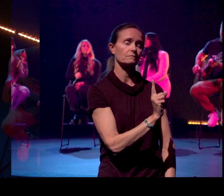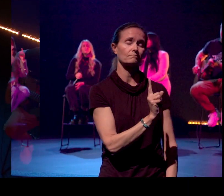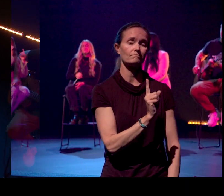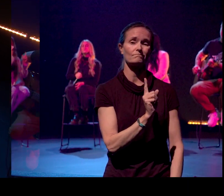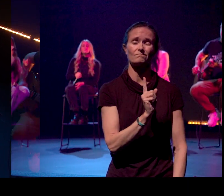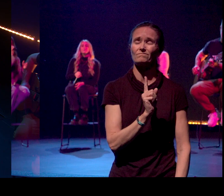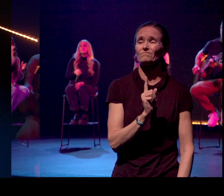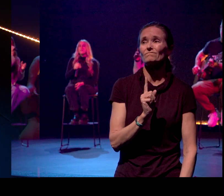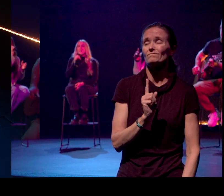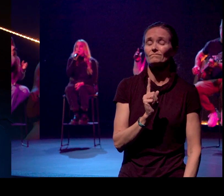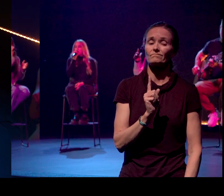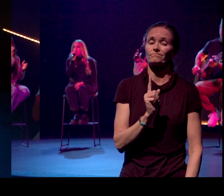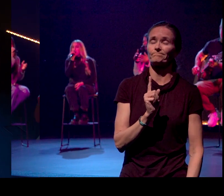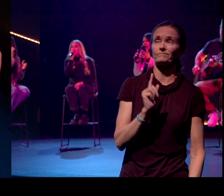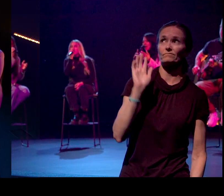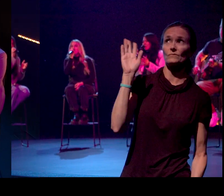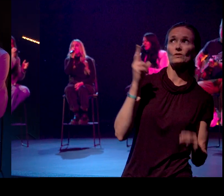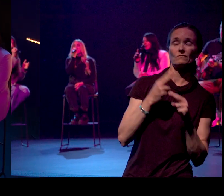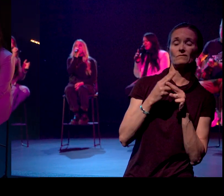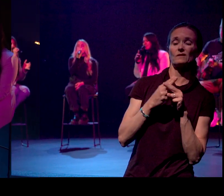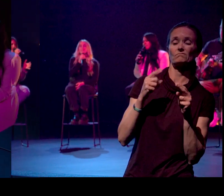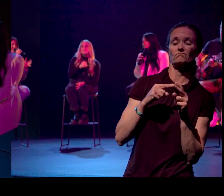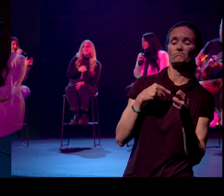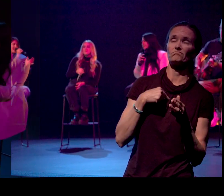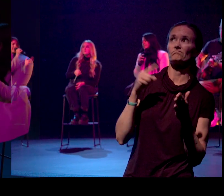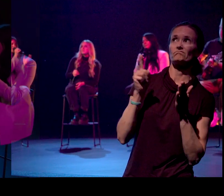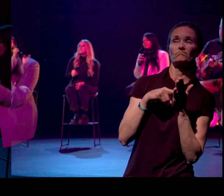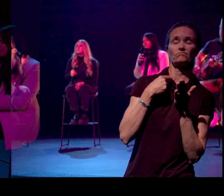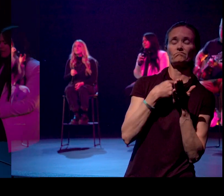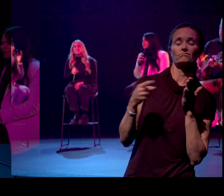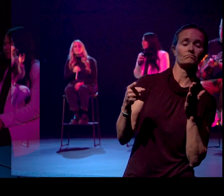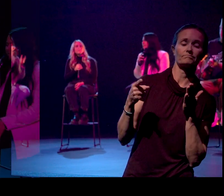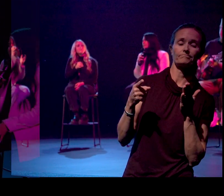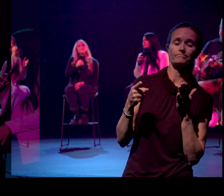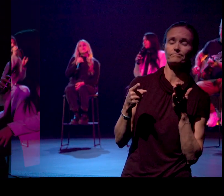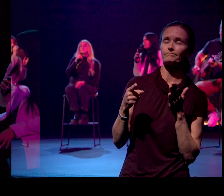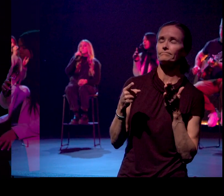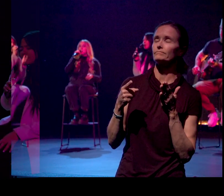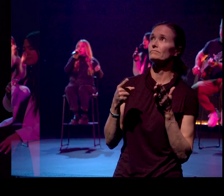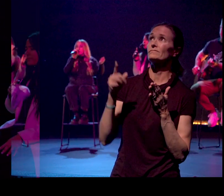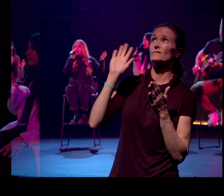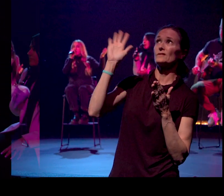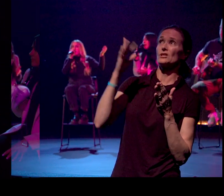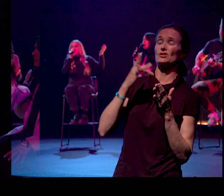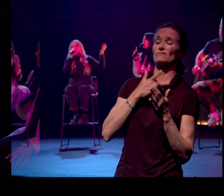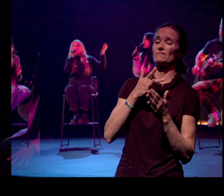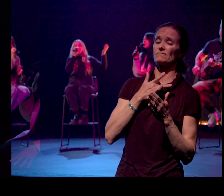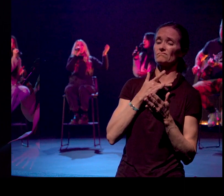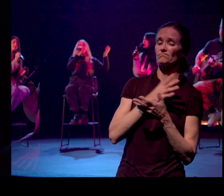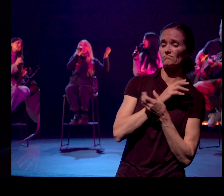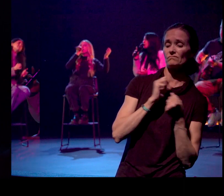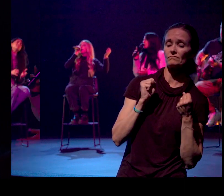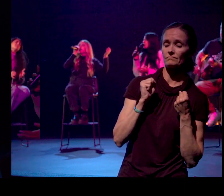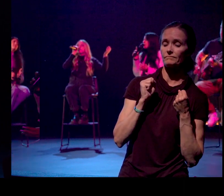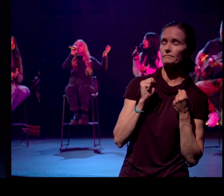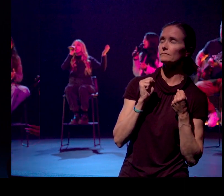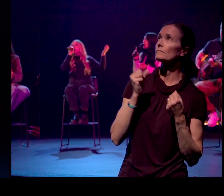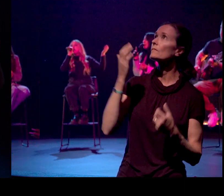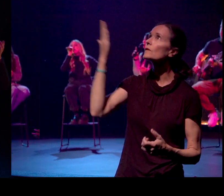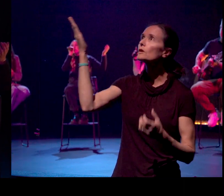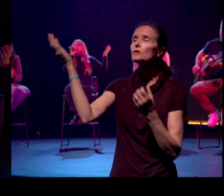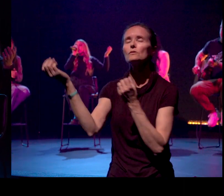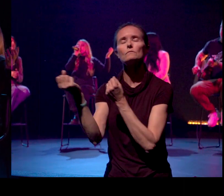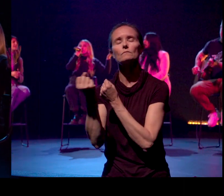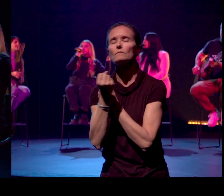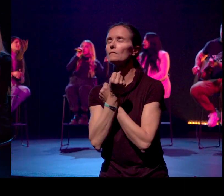love me. And even when I curse your name, you love me. Even when I break your heart, you love